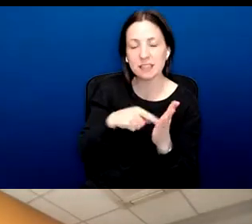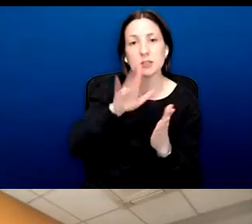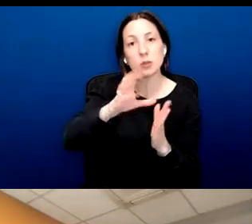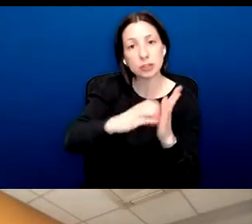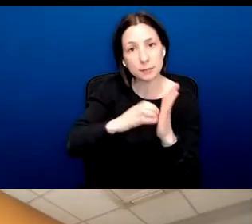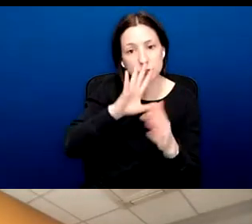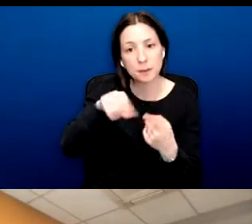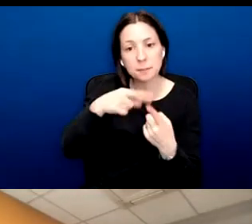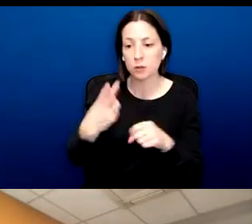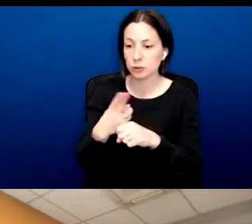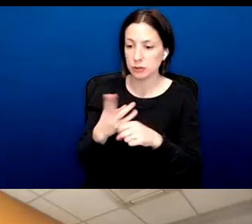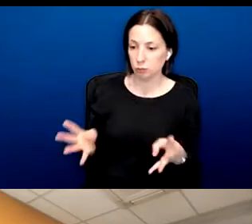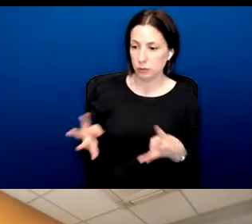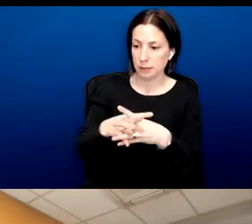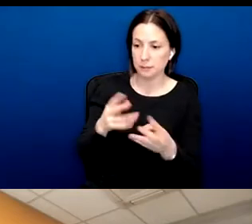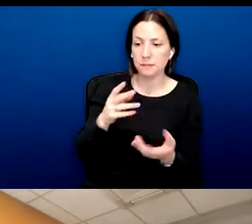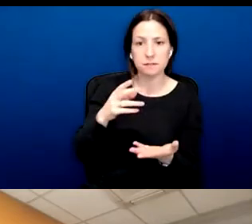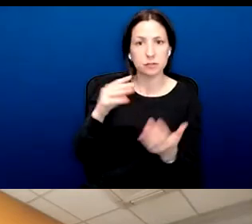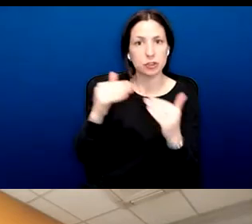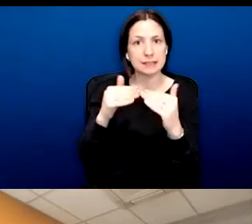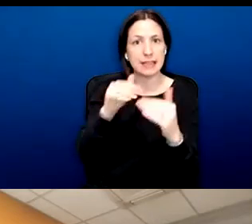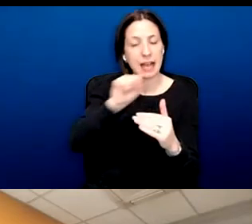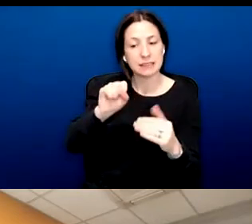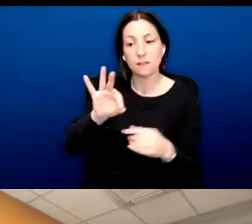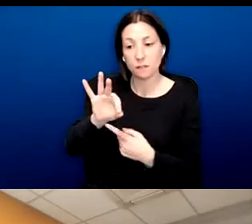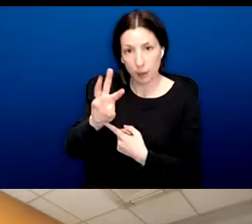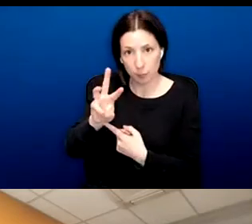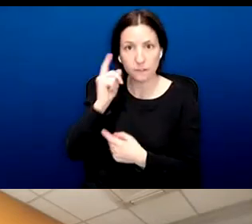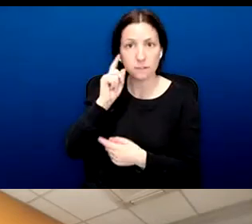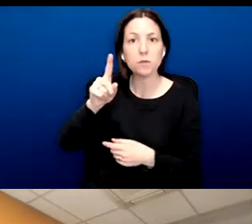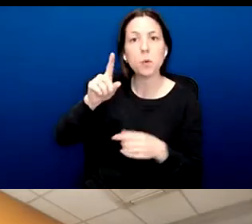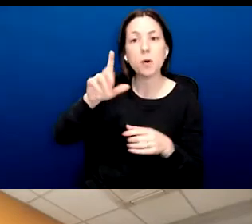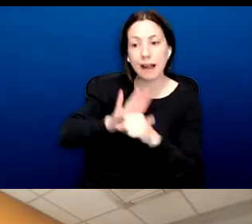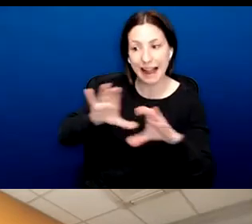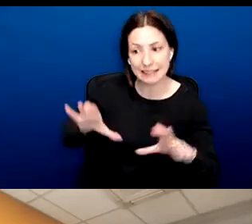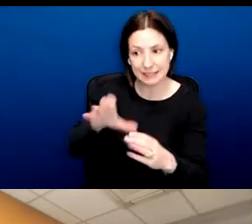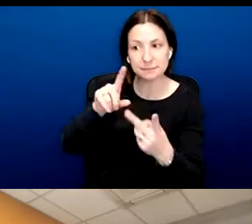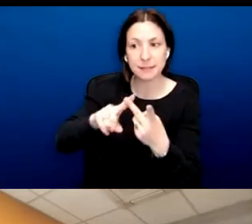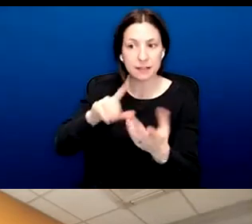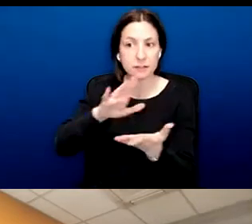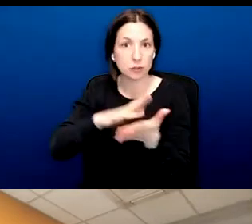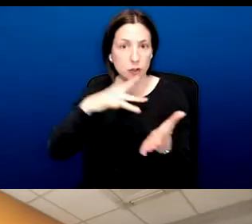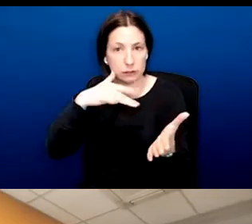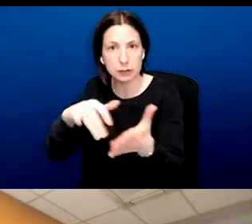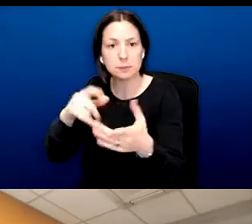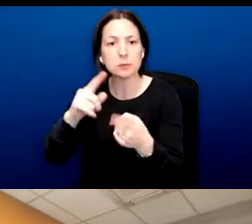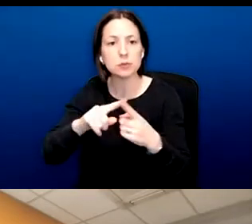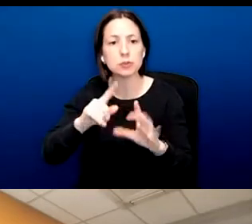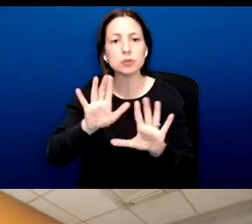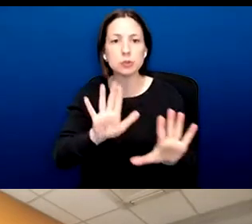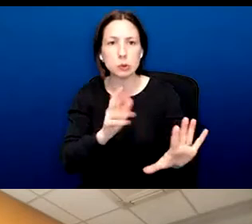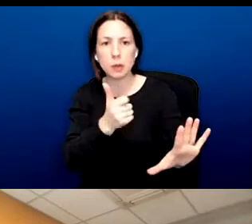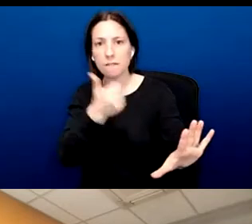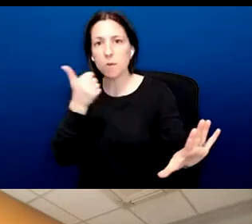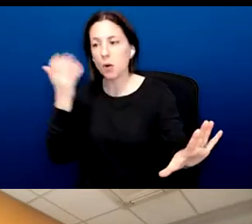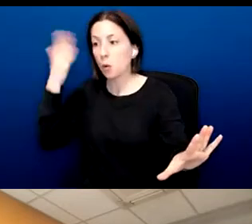using reproductive justice as a framework for activism and scholarship as a way to avoid some of the oversights of the pro-choice movement,